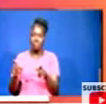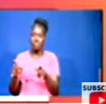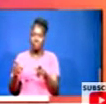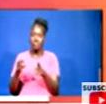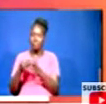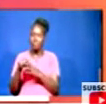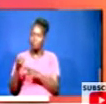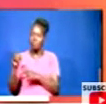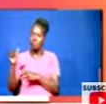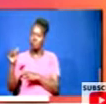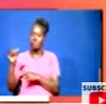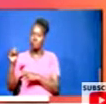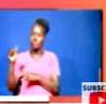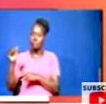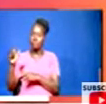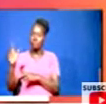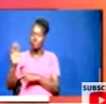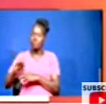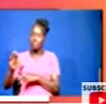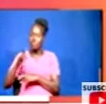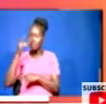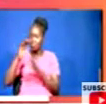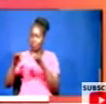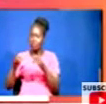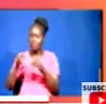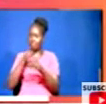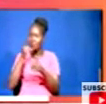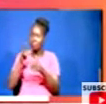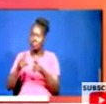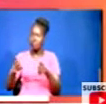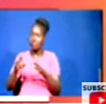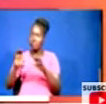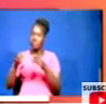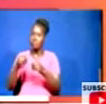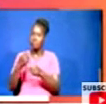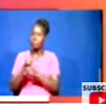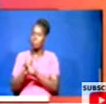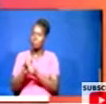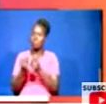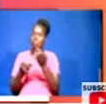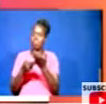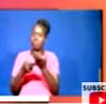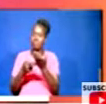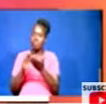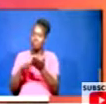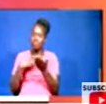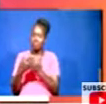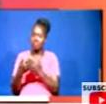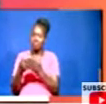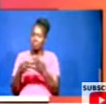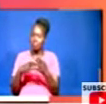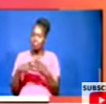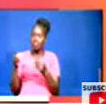agricultural production. There is actually dry land agricultural production technologies that are applied. If you go to a